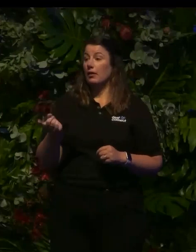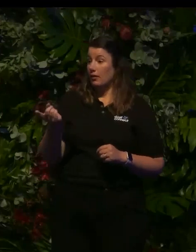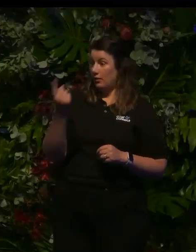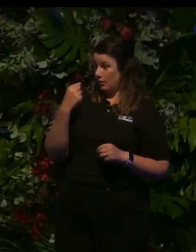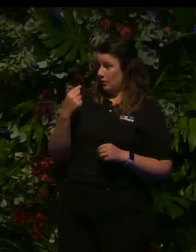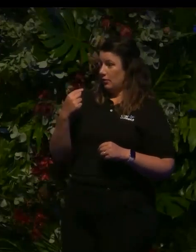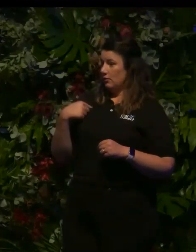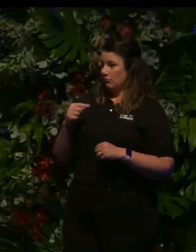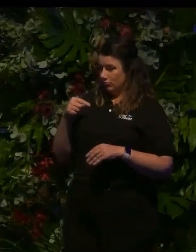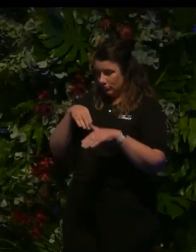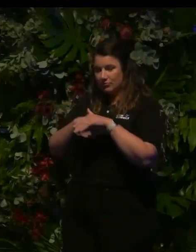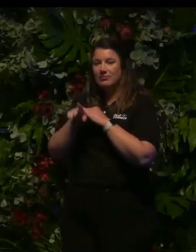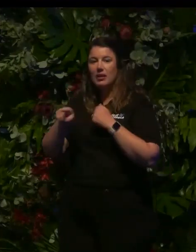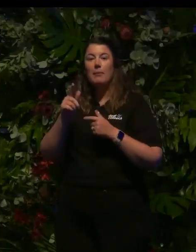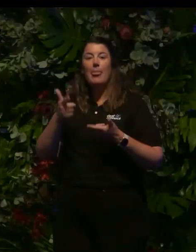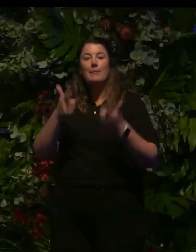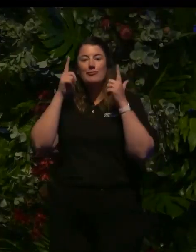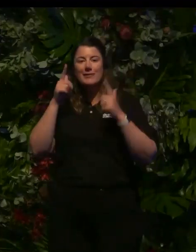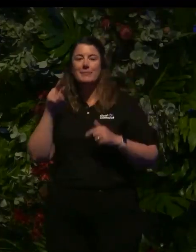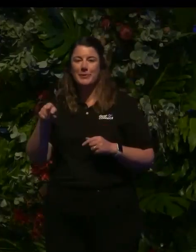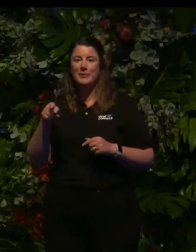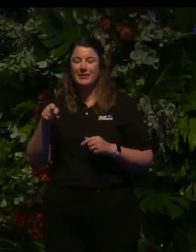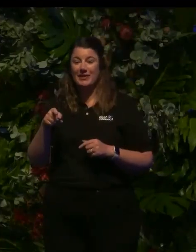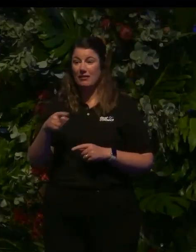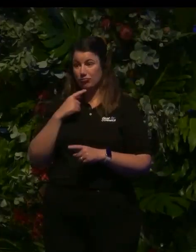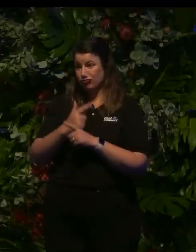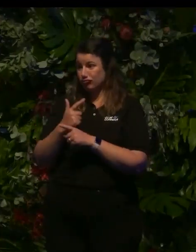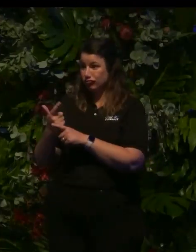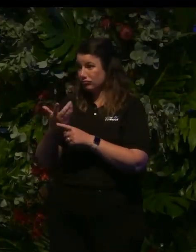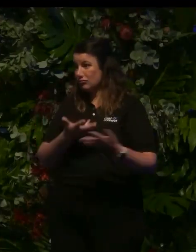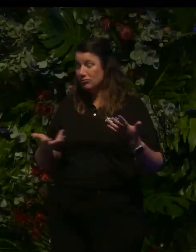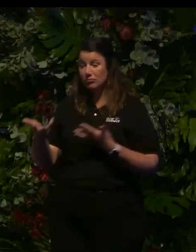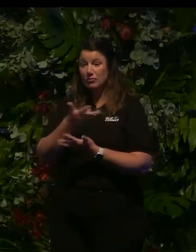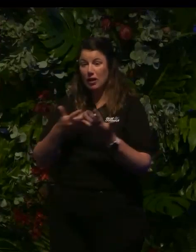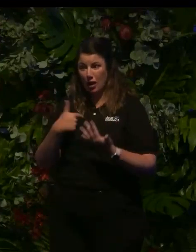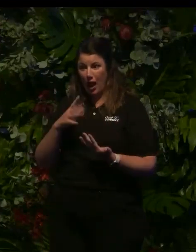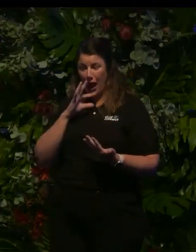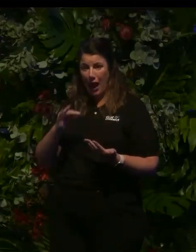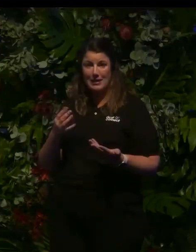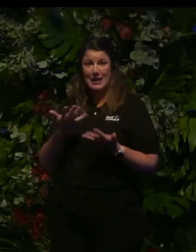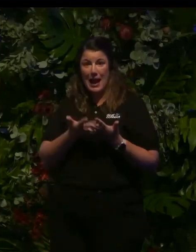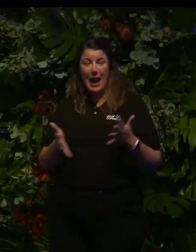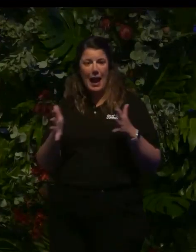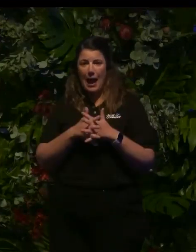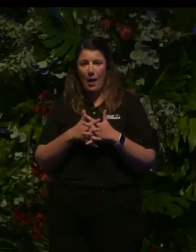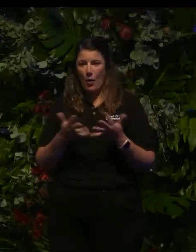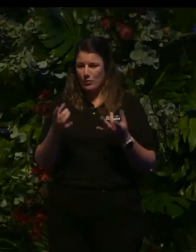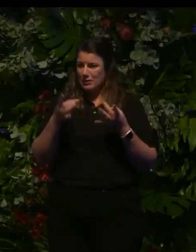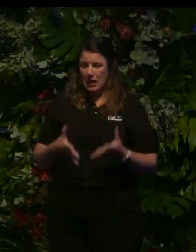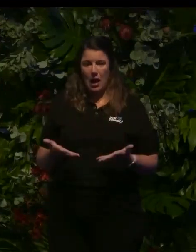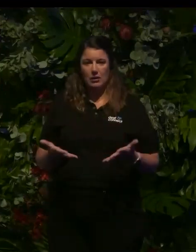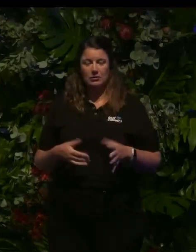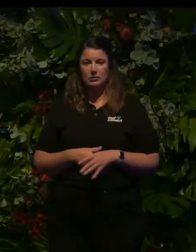by the principal to come in and spoke to, and we asked, "How is it? How did it